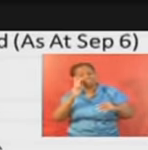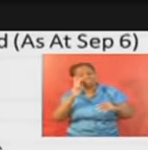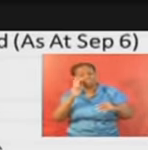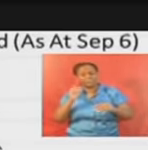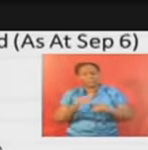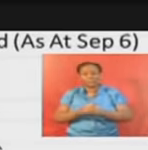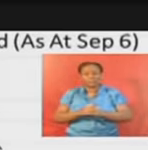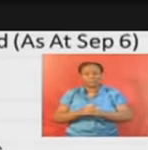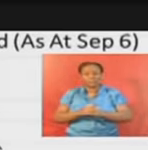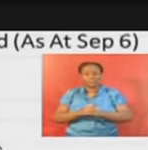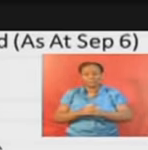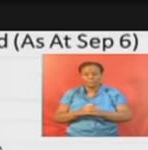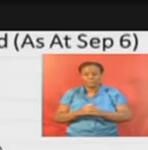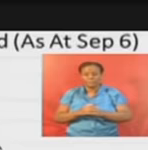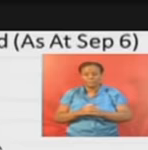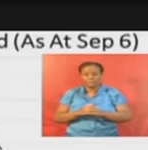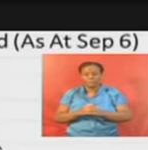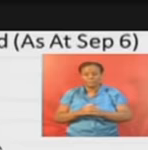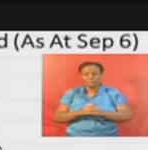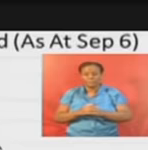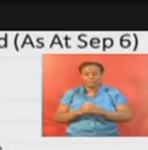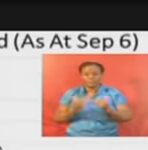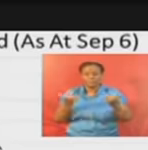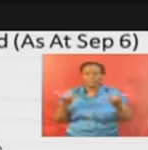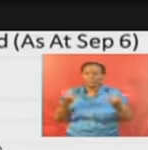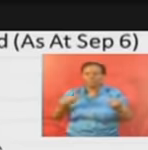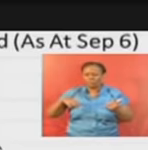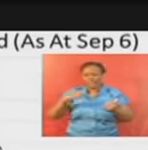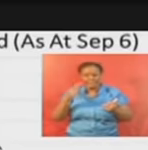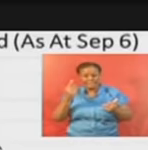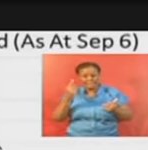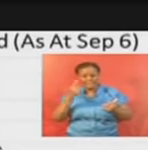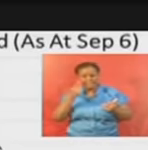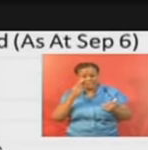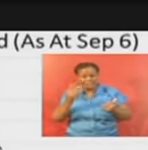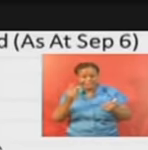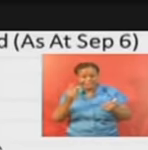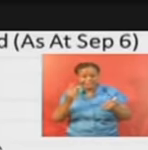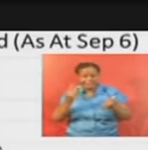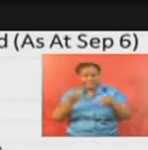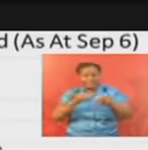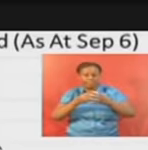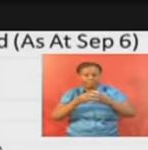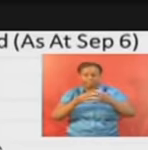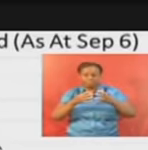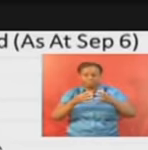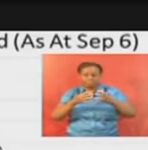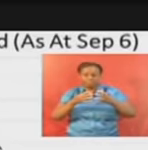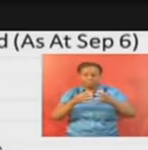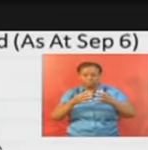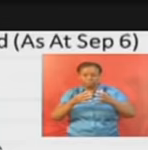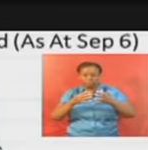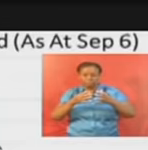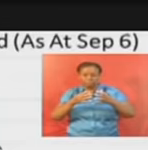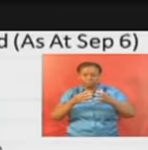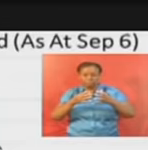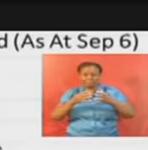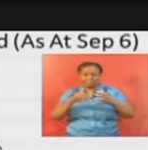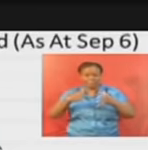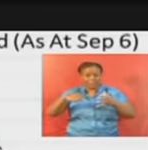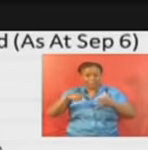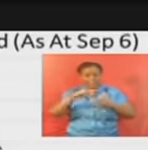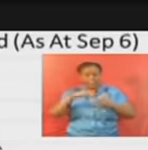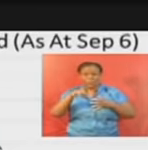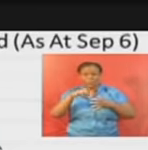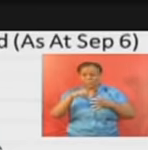while we are seeing larger numbers, the massive totals that would be reported and sometimes picked up